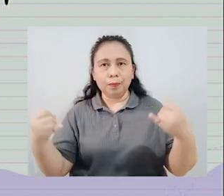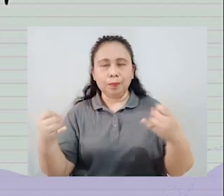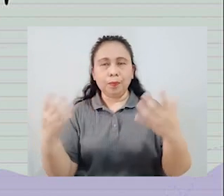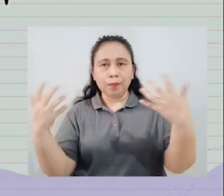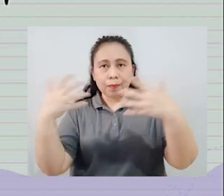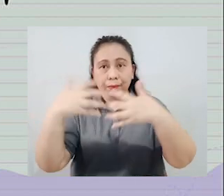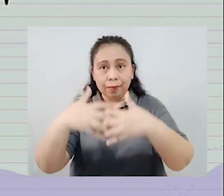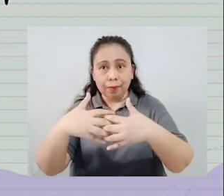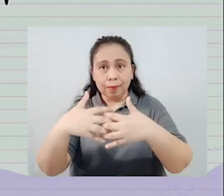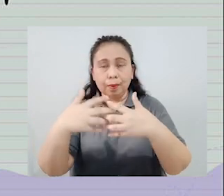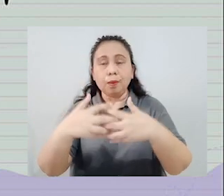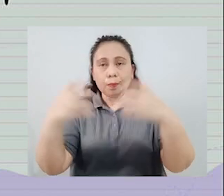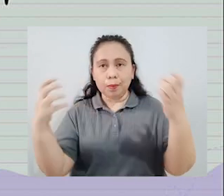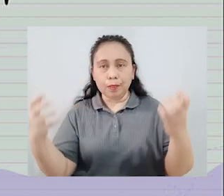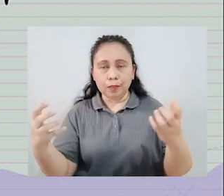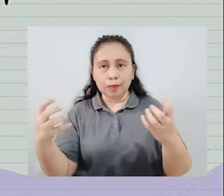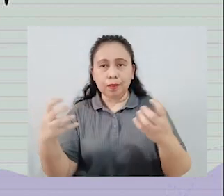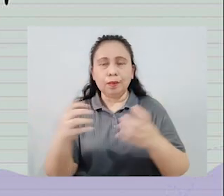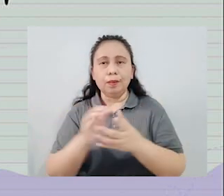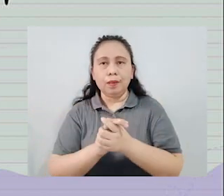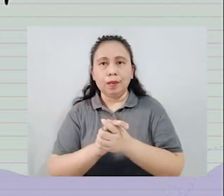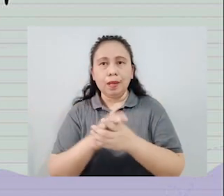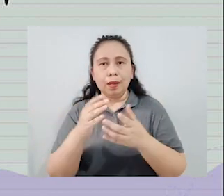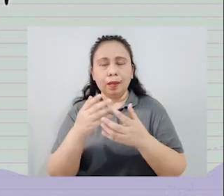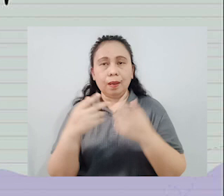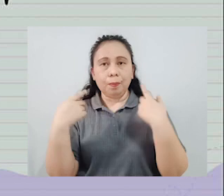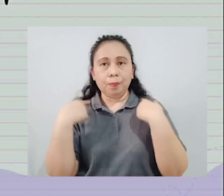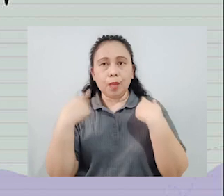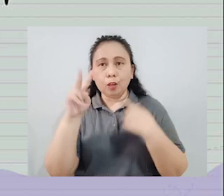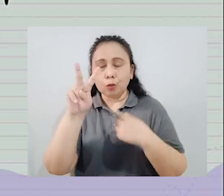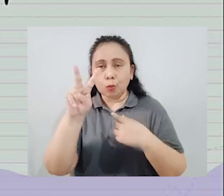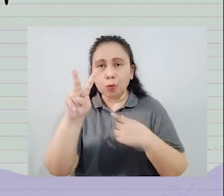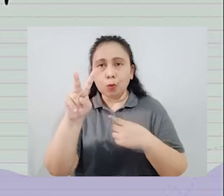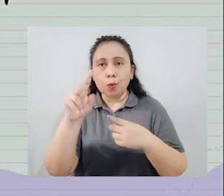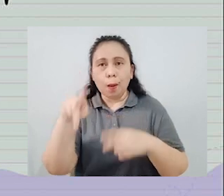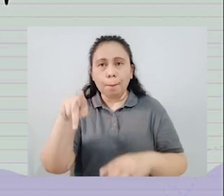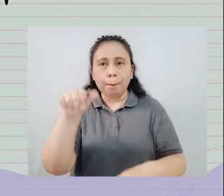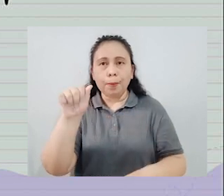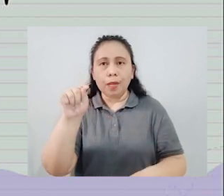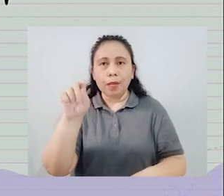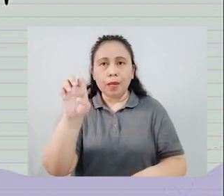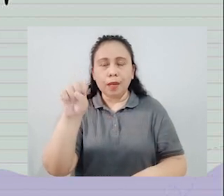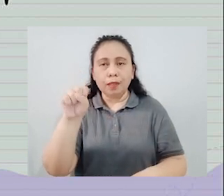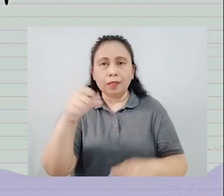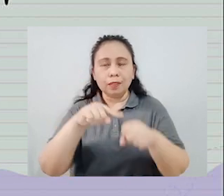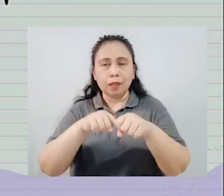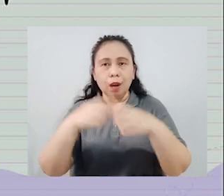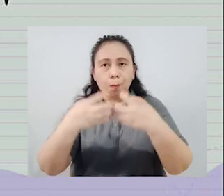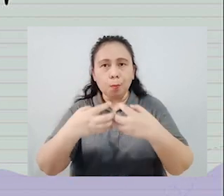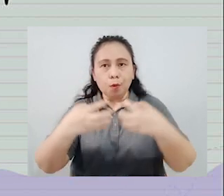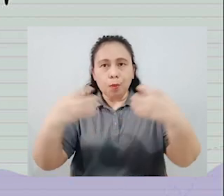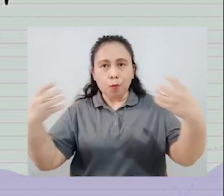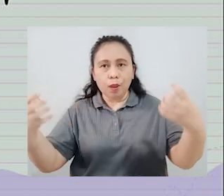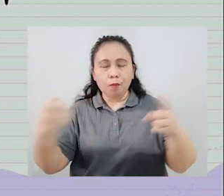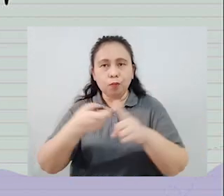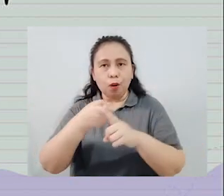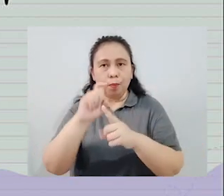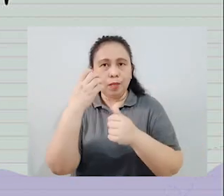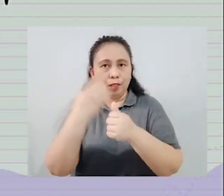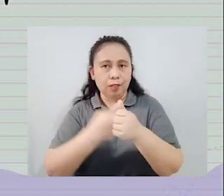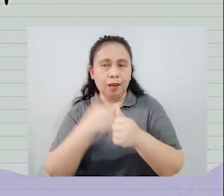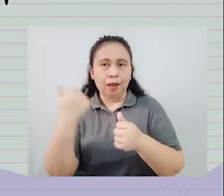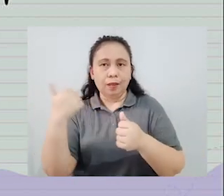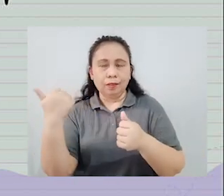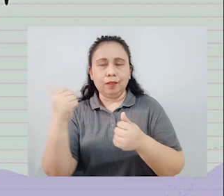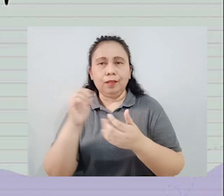Divergent plate boundary exists as 2 plates start to move away from each other, creating a depression at the center of the